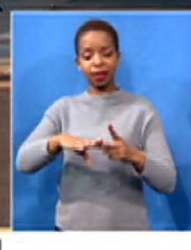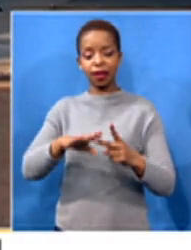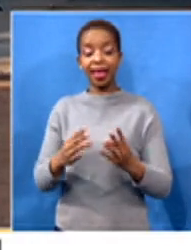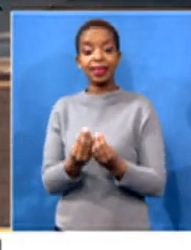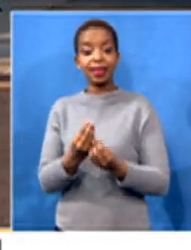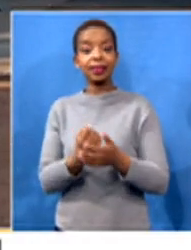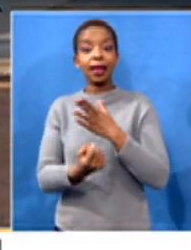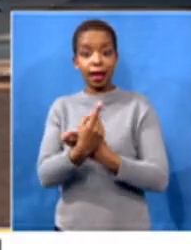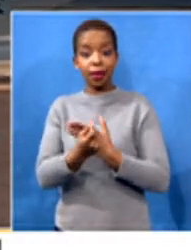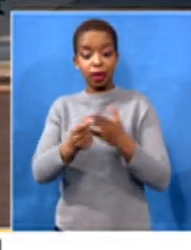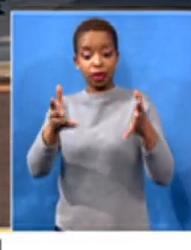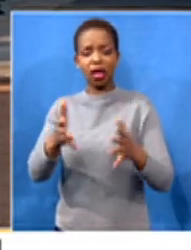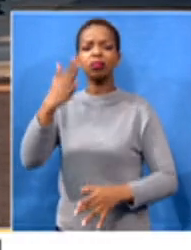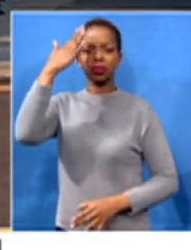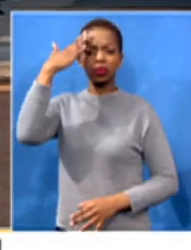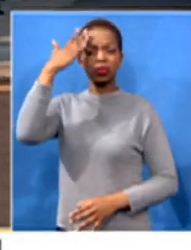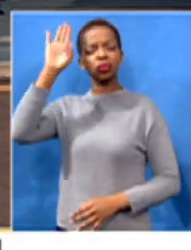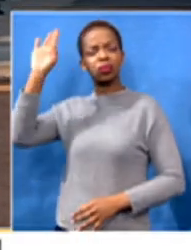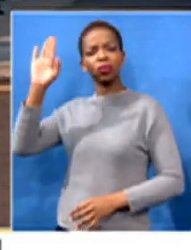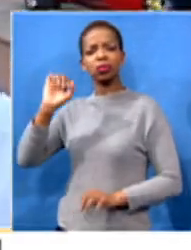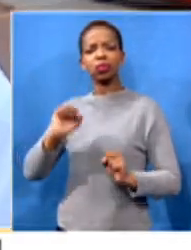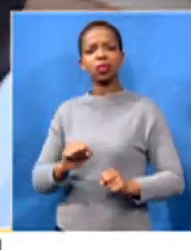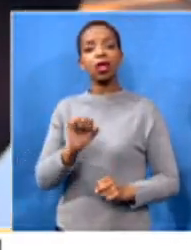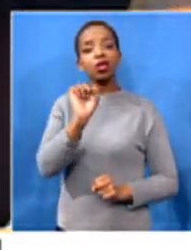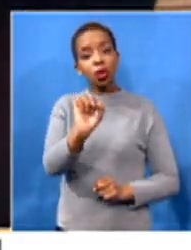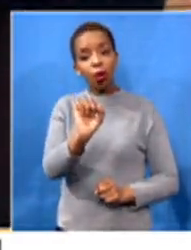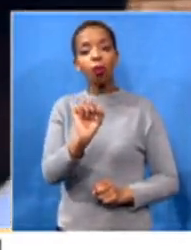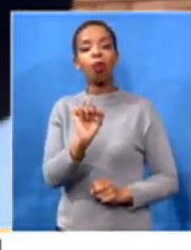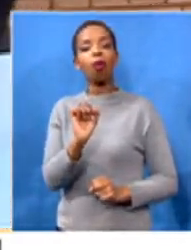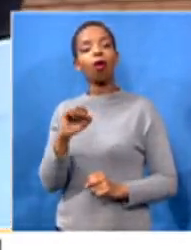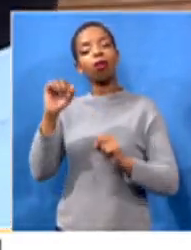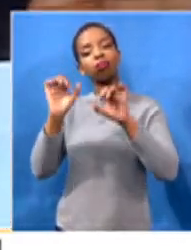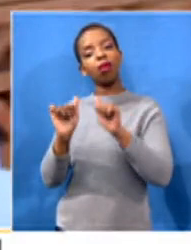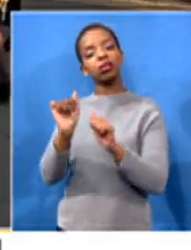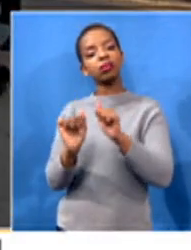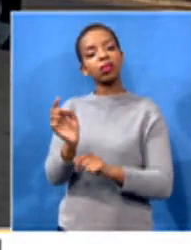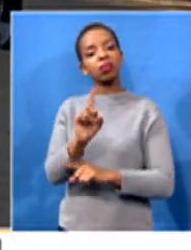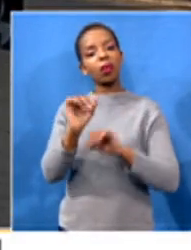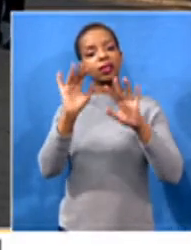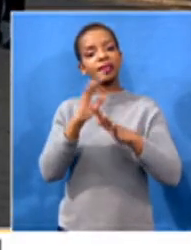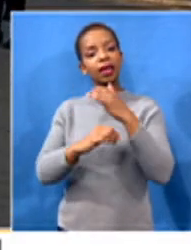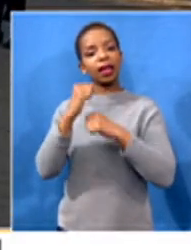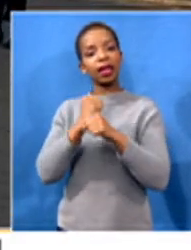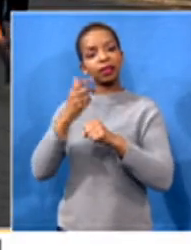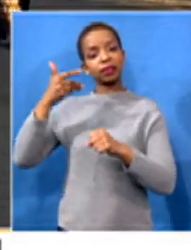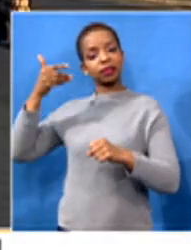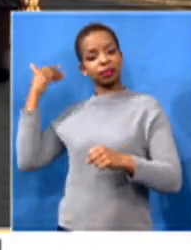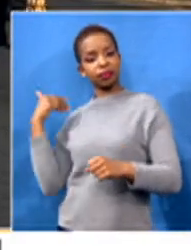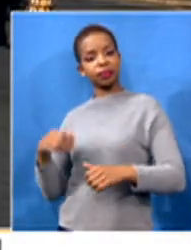ground. So what's your assessment of the past 10 years? Well, the first thing is that,